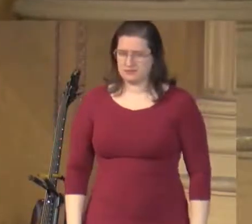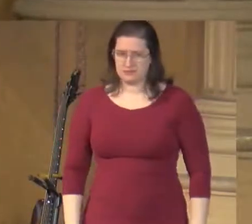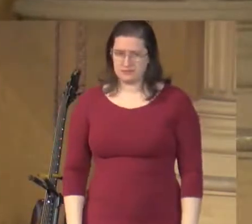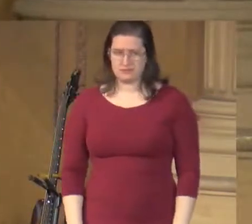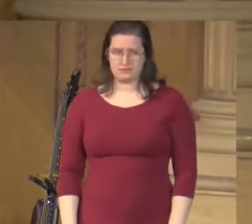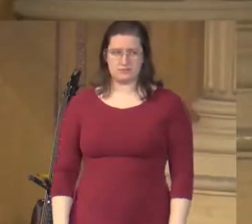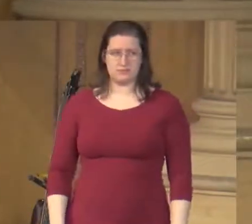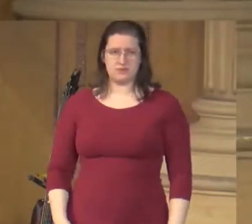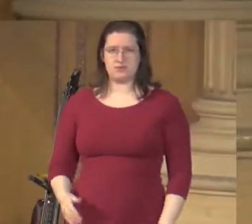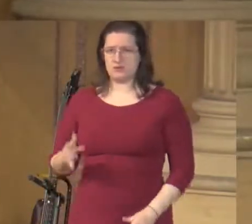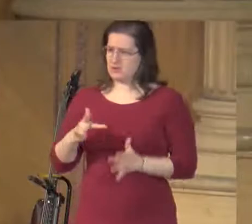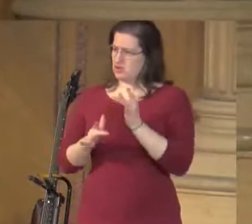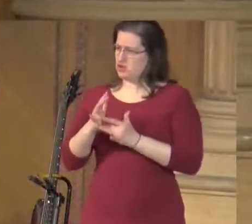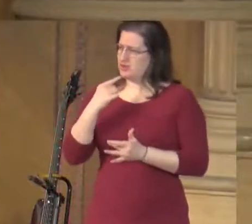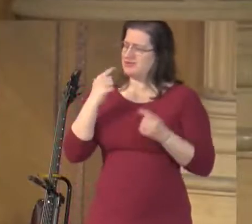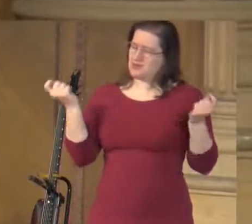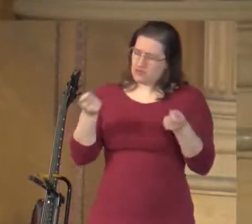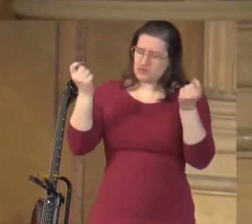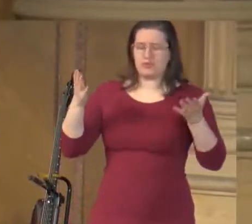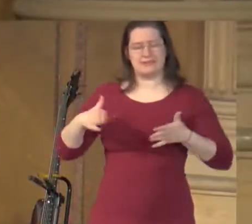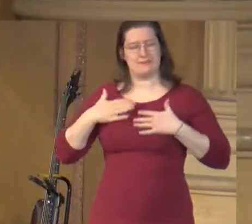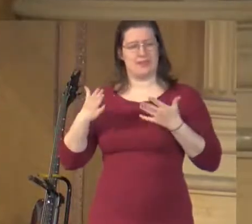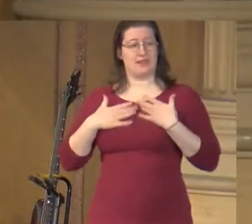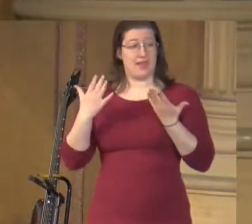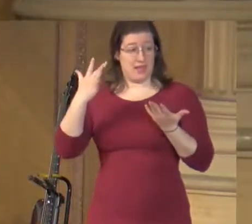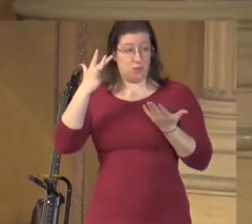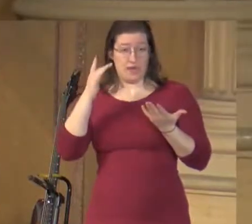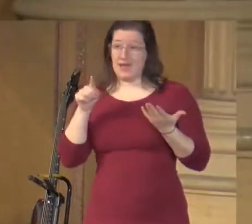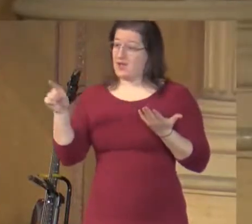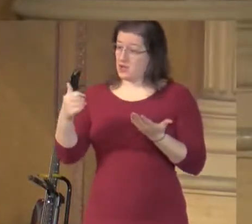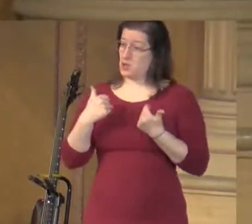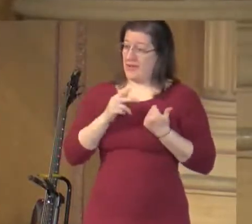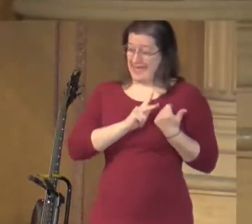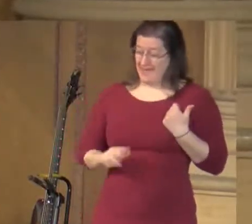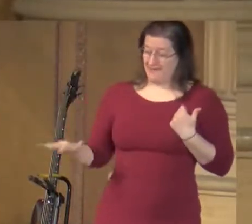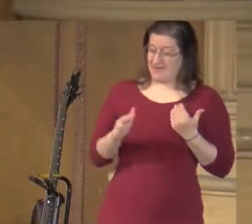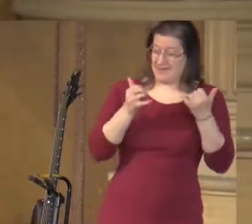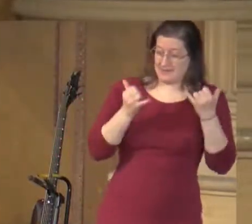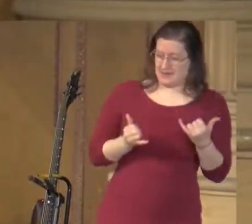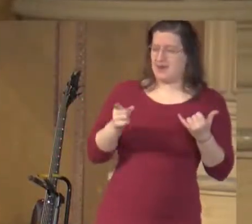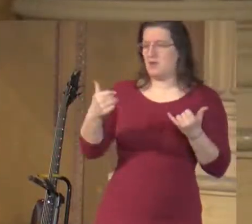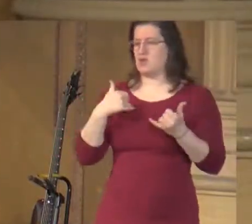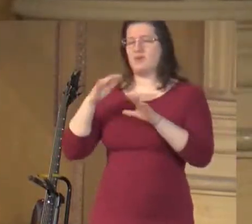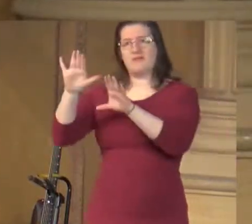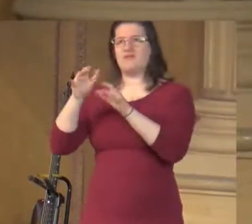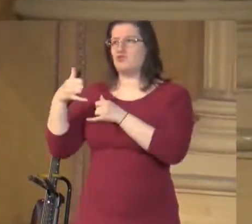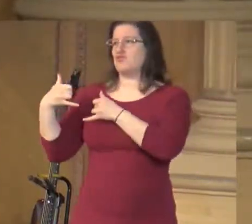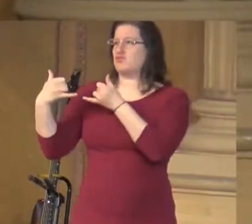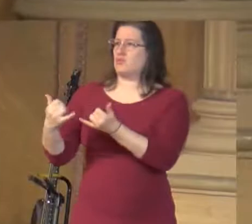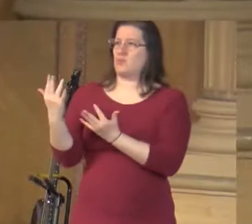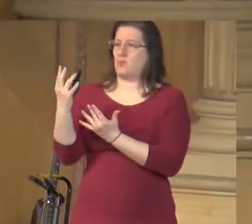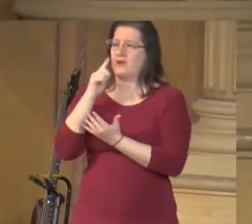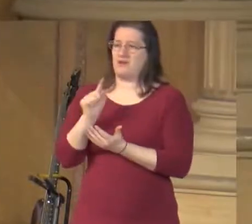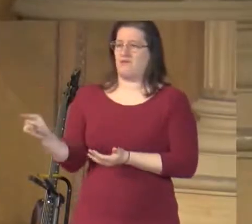So Jesus said, rejoice and be glad because you have a kingdom now and you have a great reward that's waiting for you.